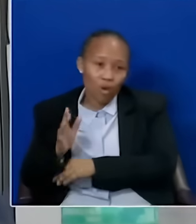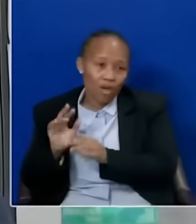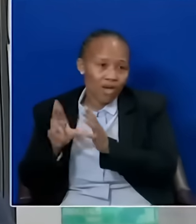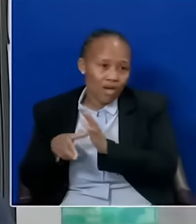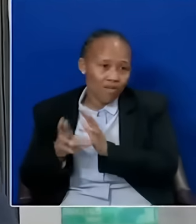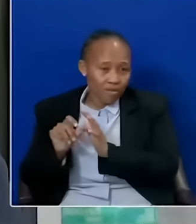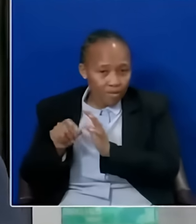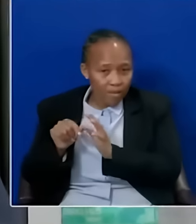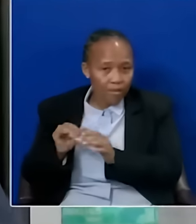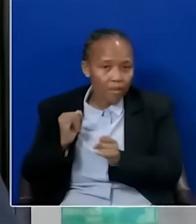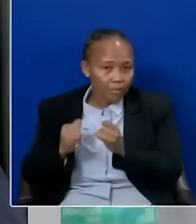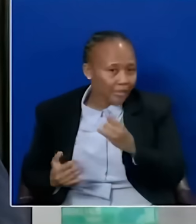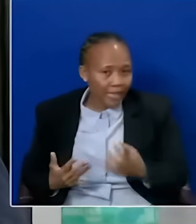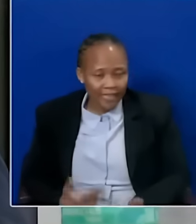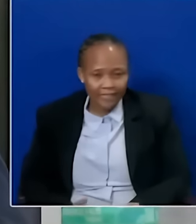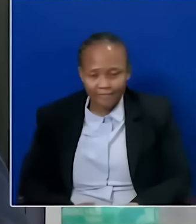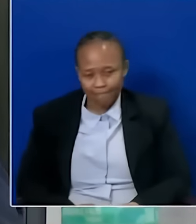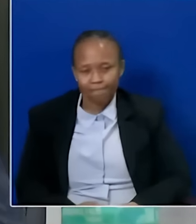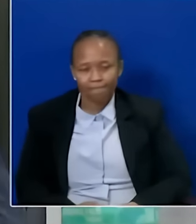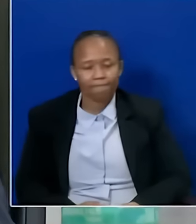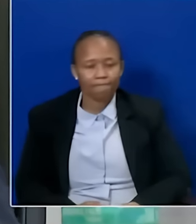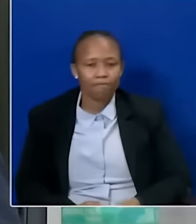Commissioner, when I checked the case file,